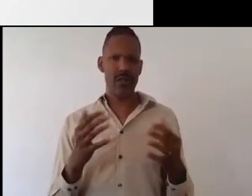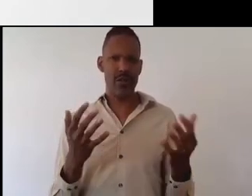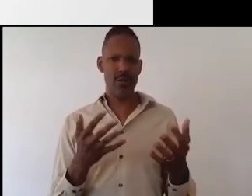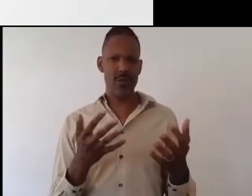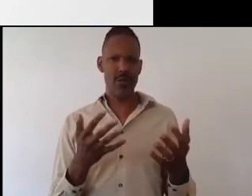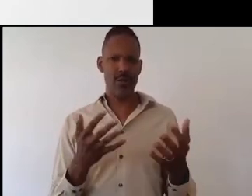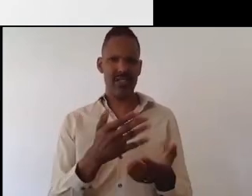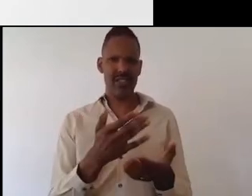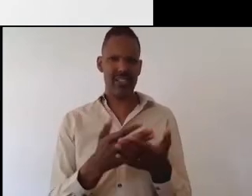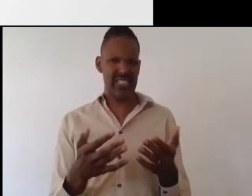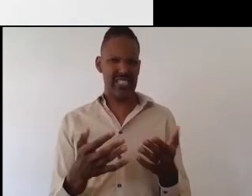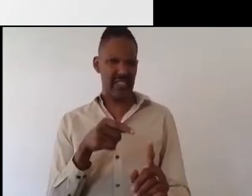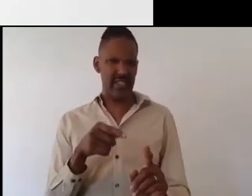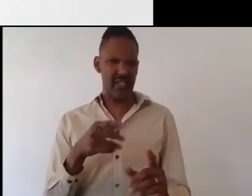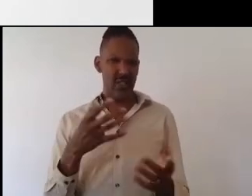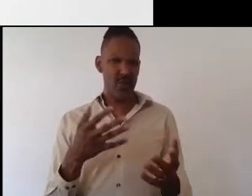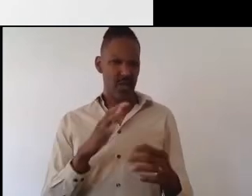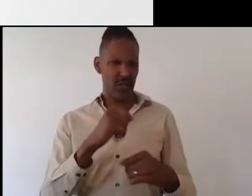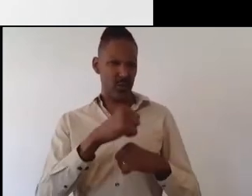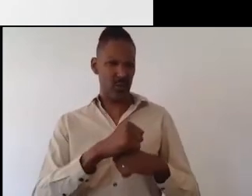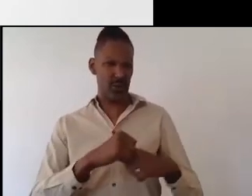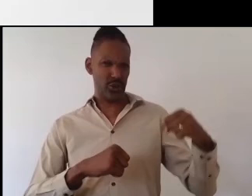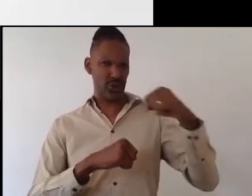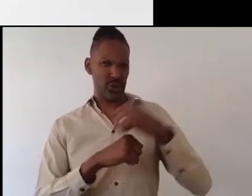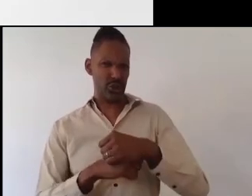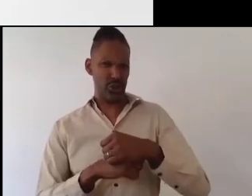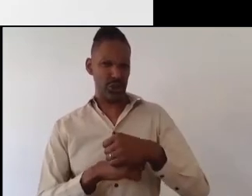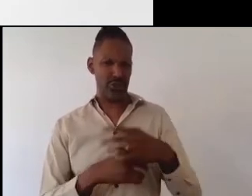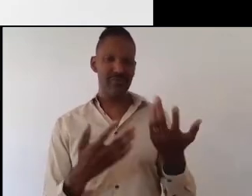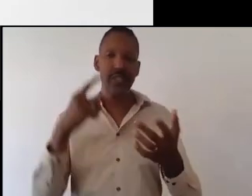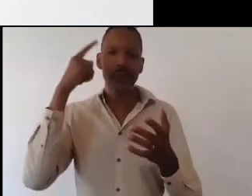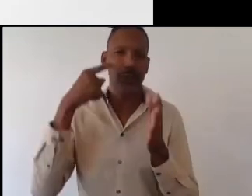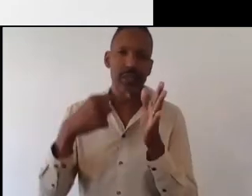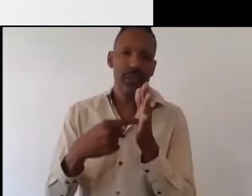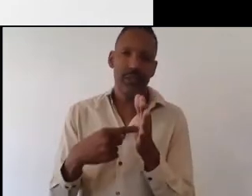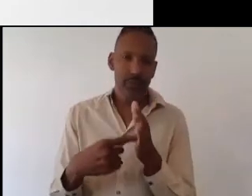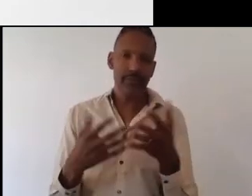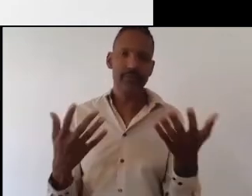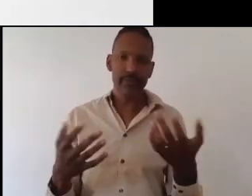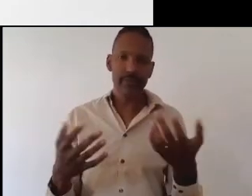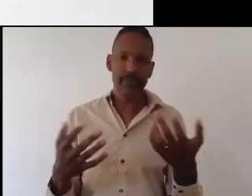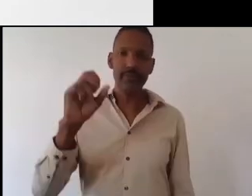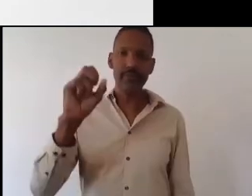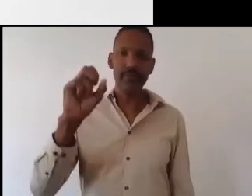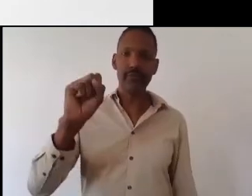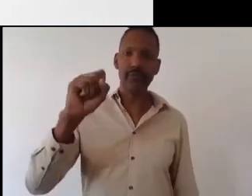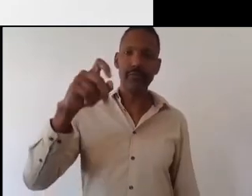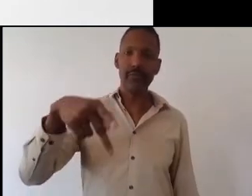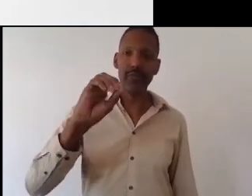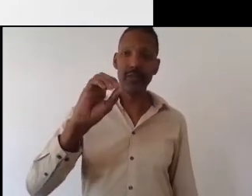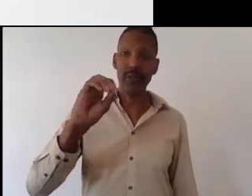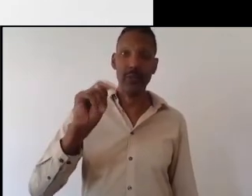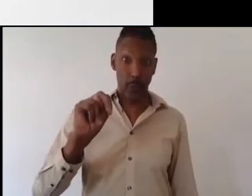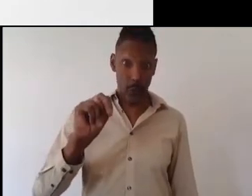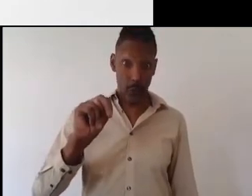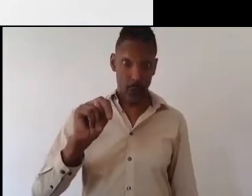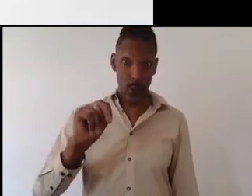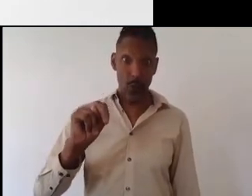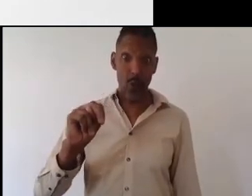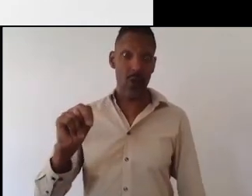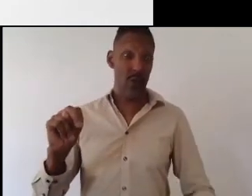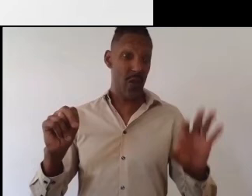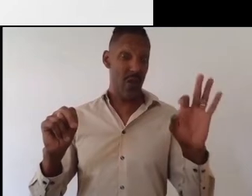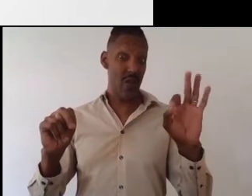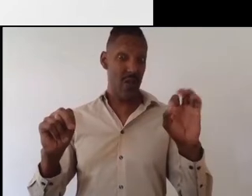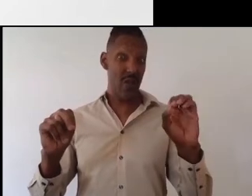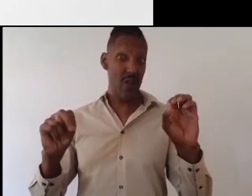looking at its structure. So for example, if you look at a spoon versus look at a fork, Why does a spoon not have holes and a fork does have